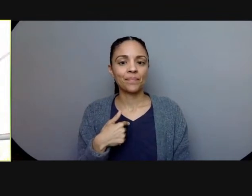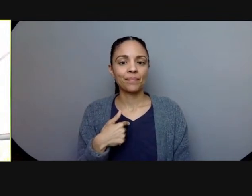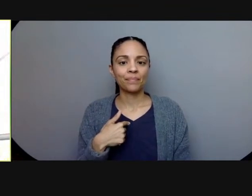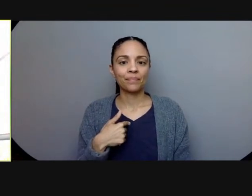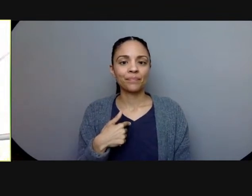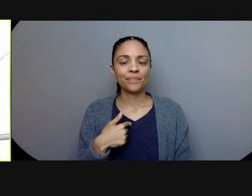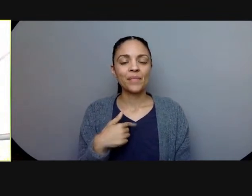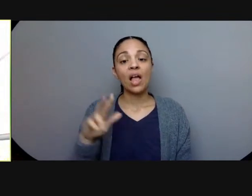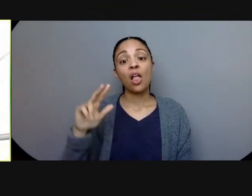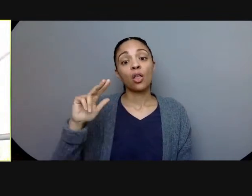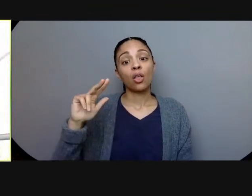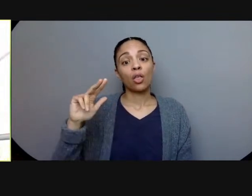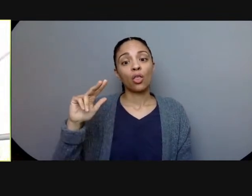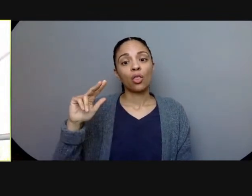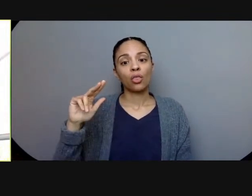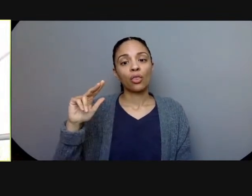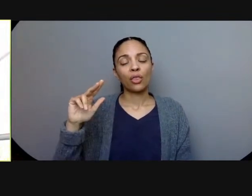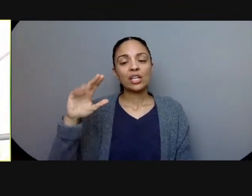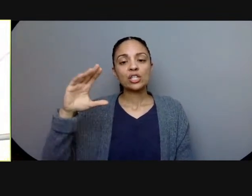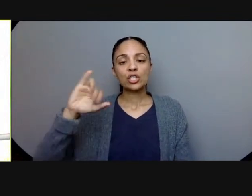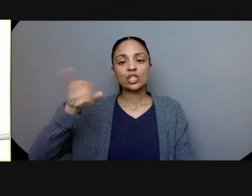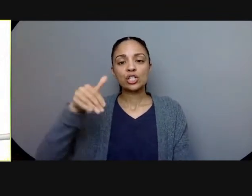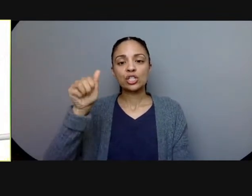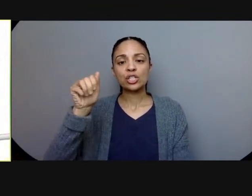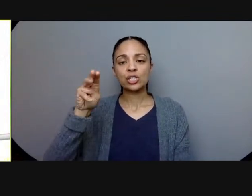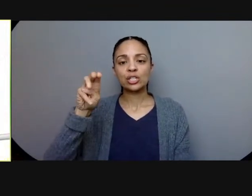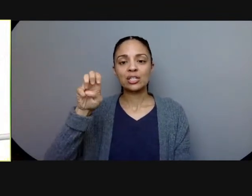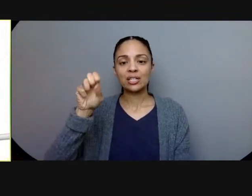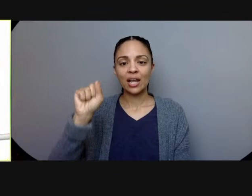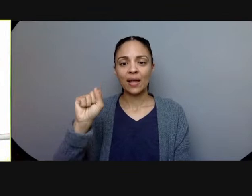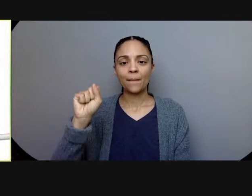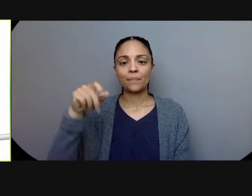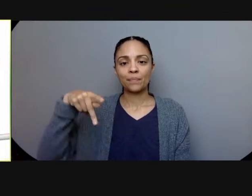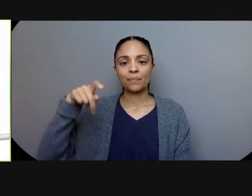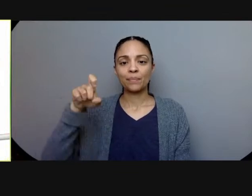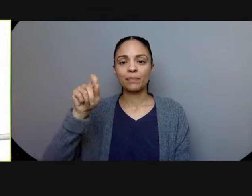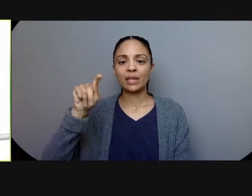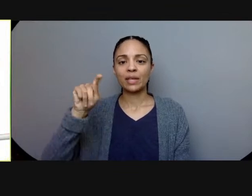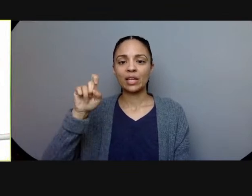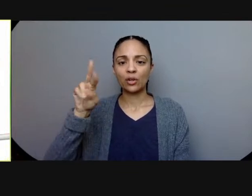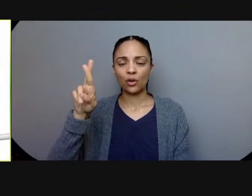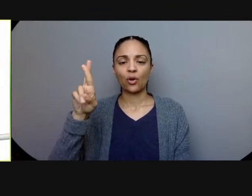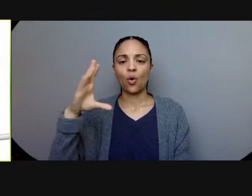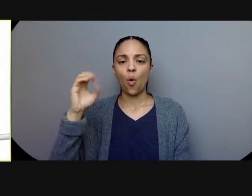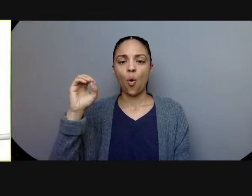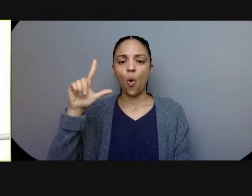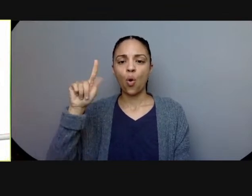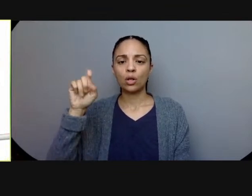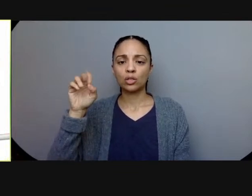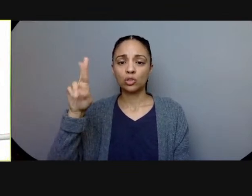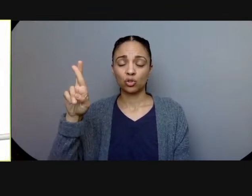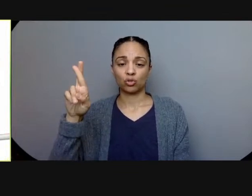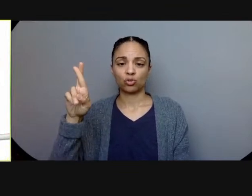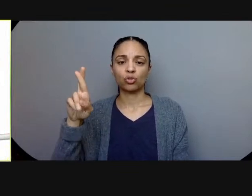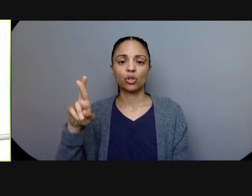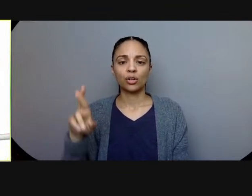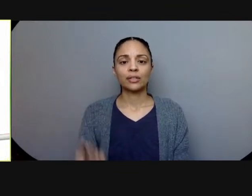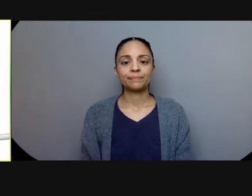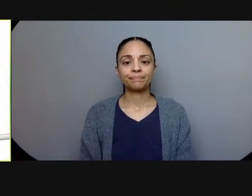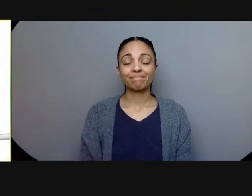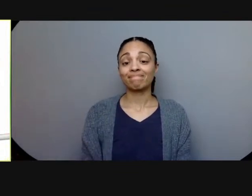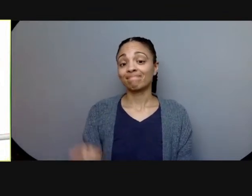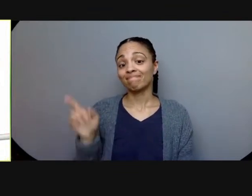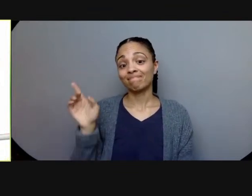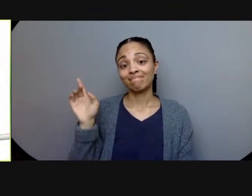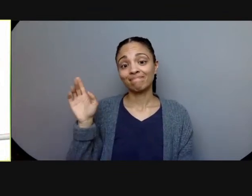Sr., and he was a Pentecostal preacher, and he gave birth to some boys.